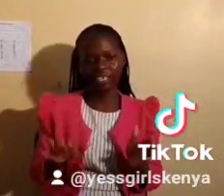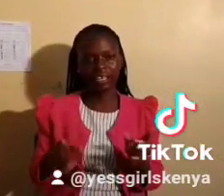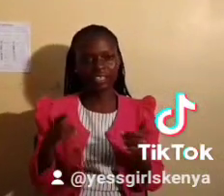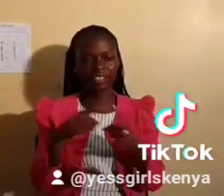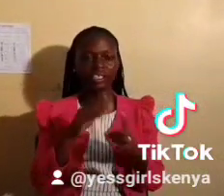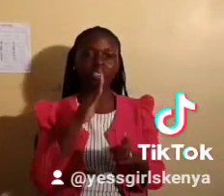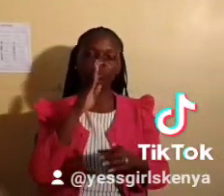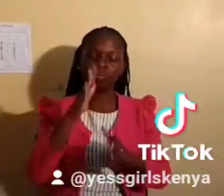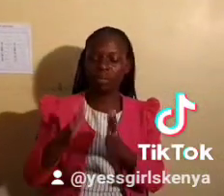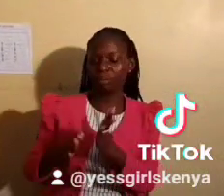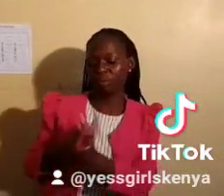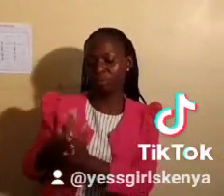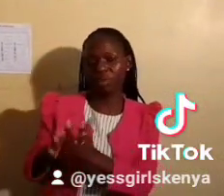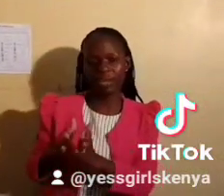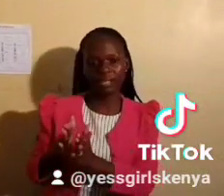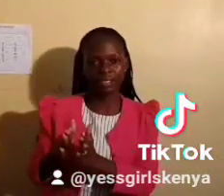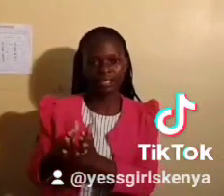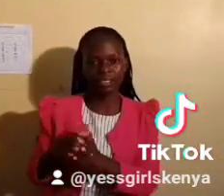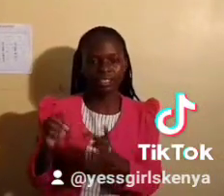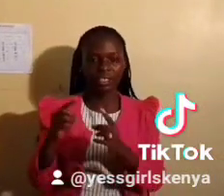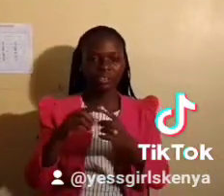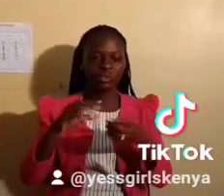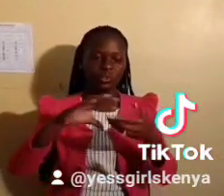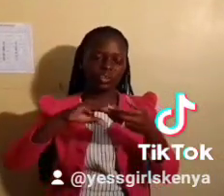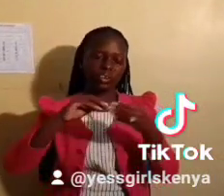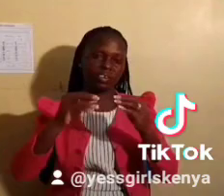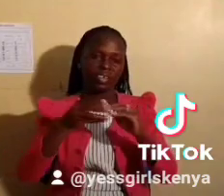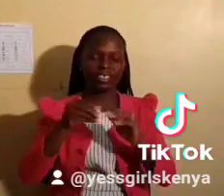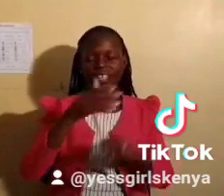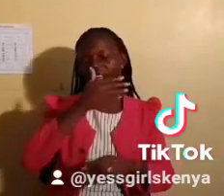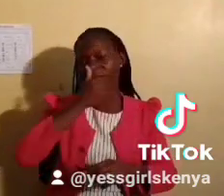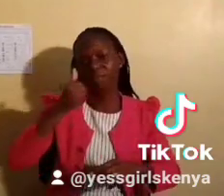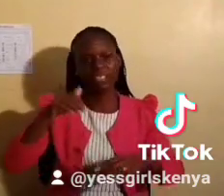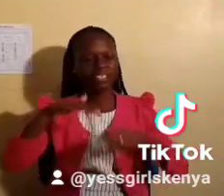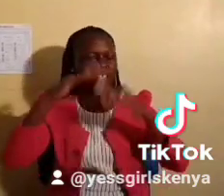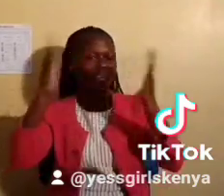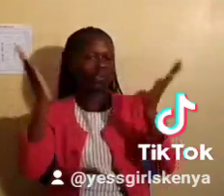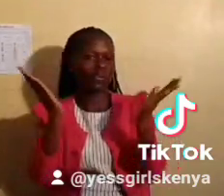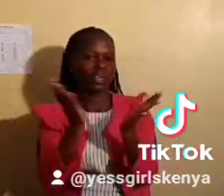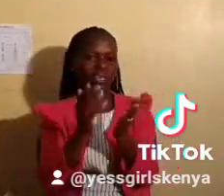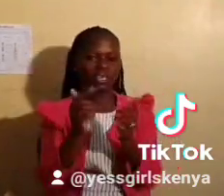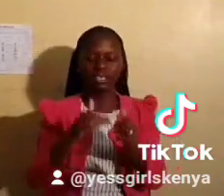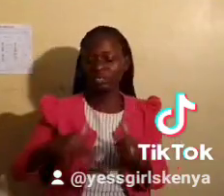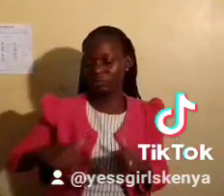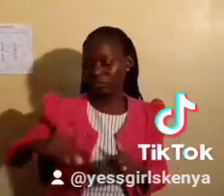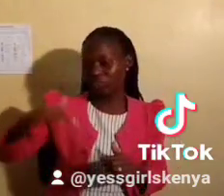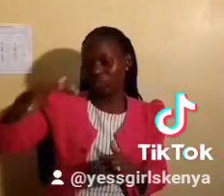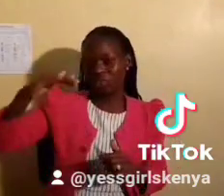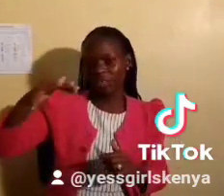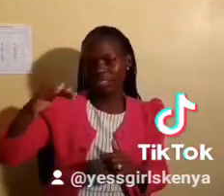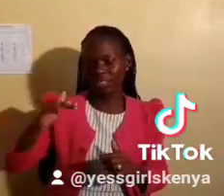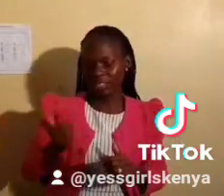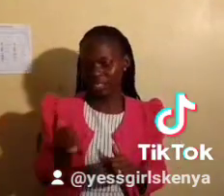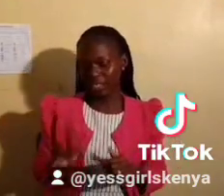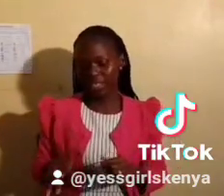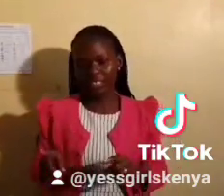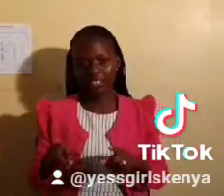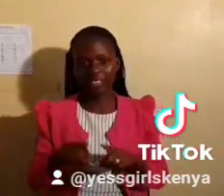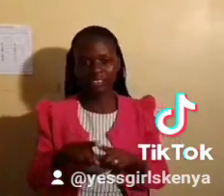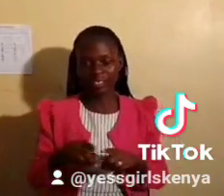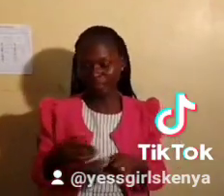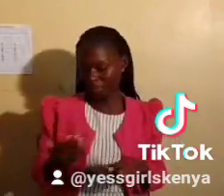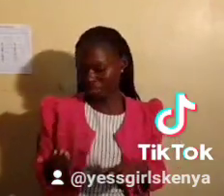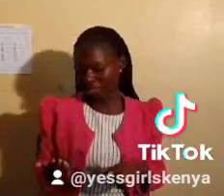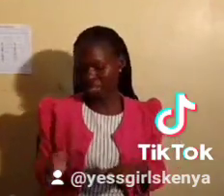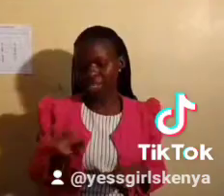and encourage girls to be prepared, to create a better world, to raise girls